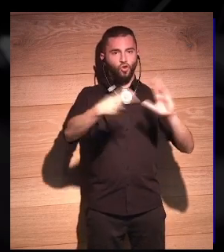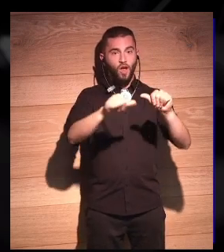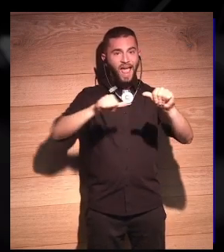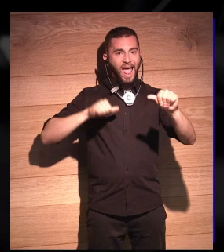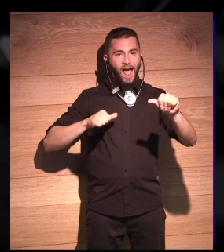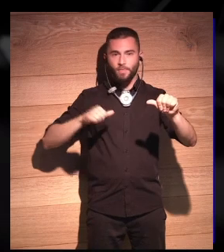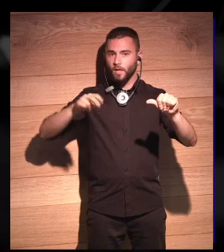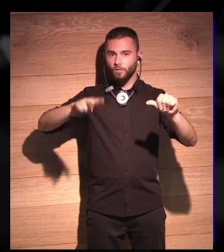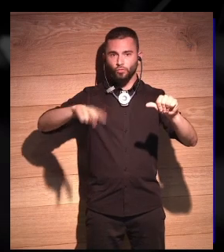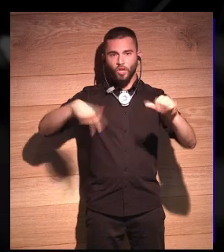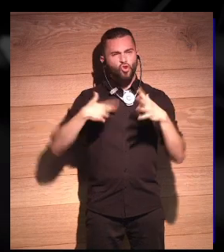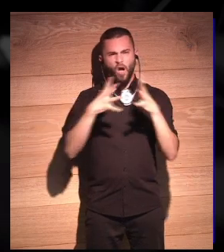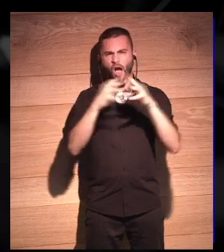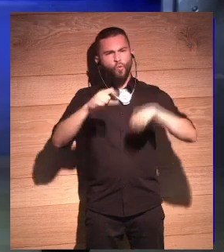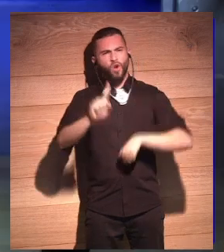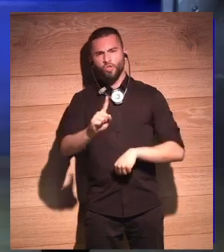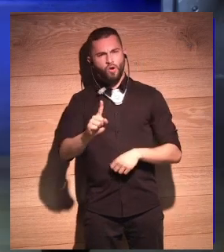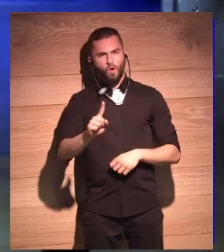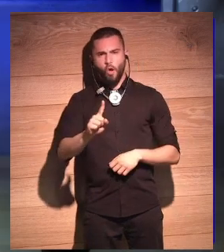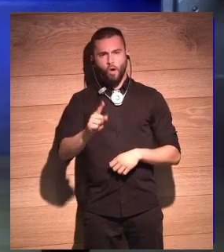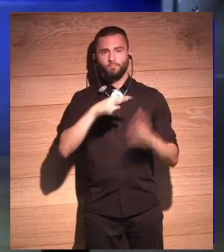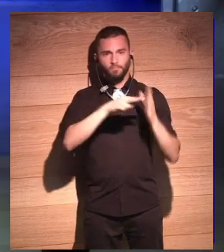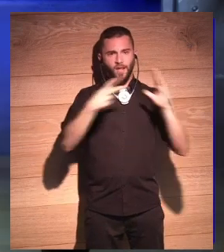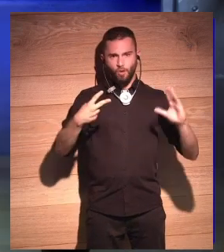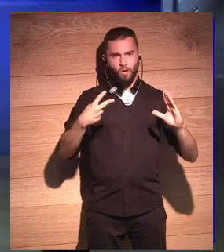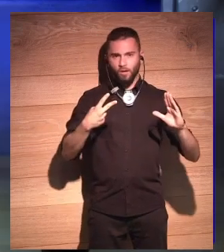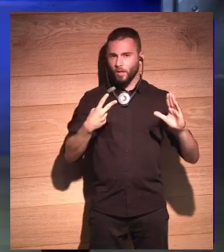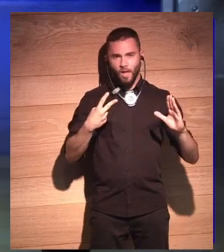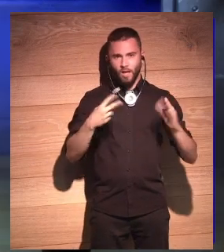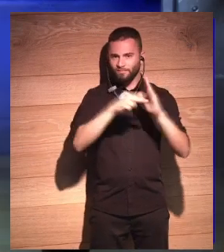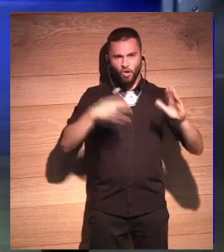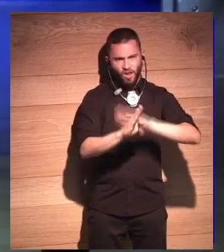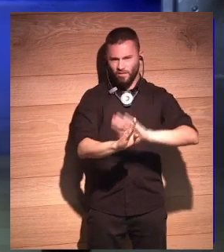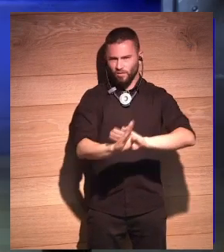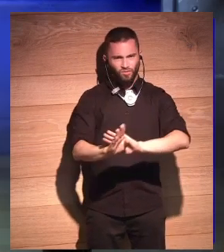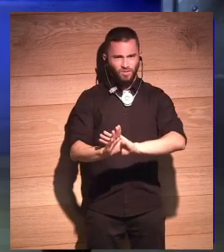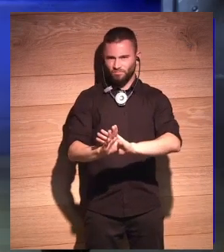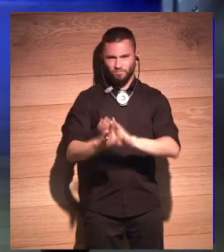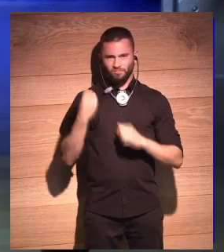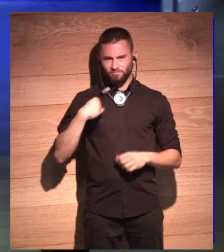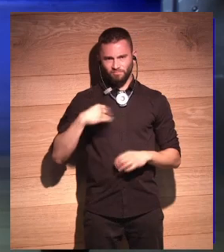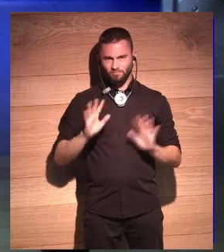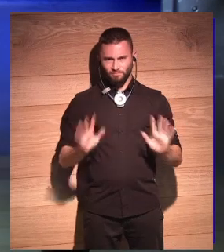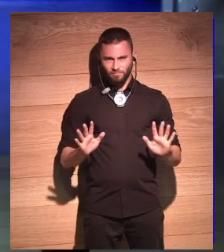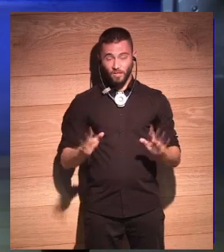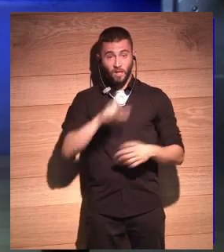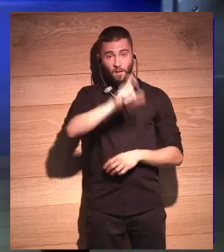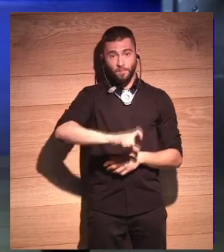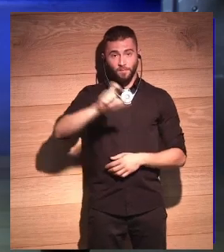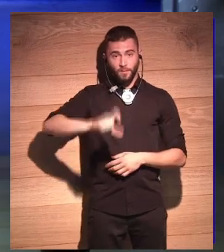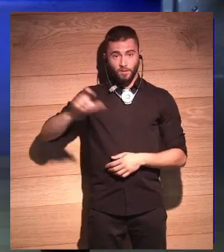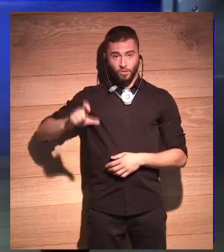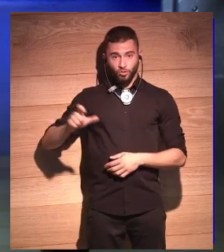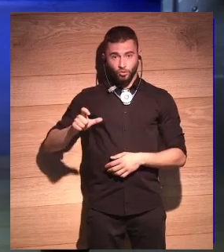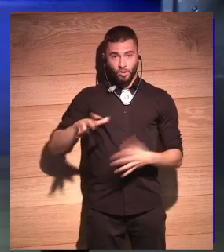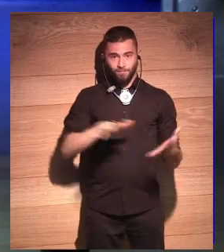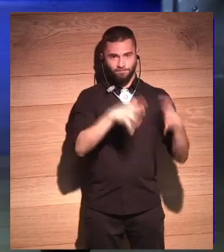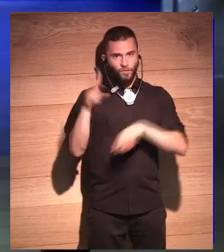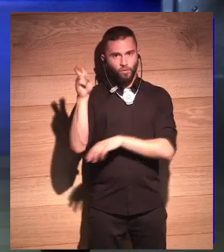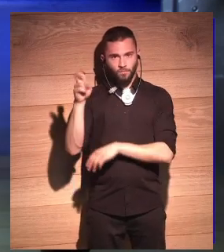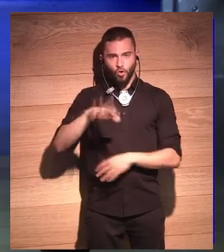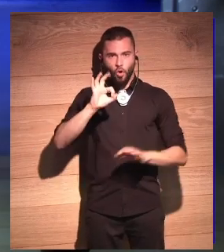this. Technology is still technology, and it requires people to make it interesting, useful, or something that you'd want to pay